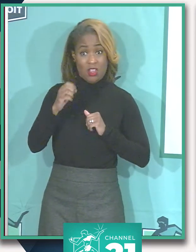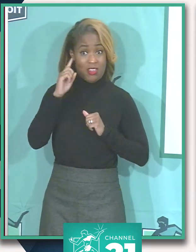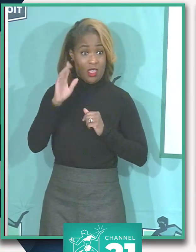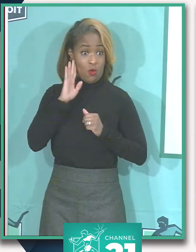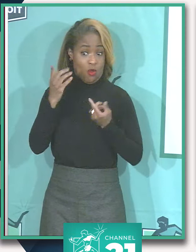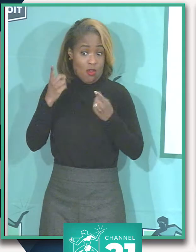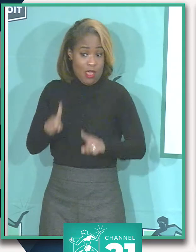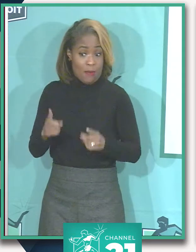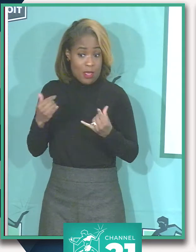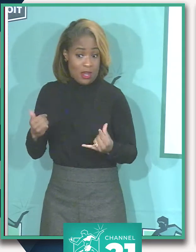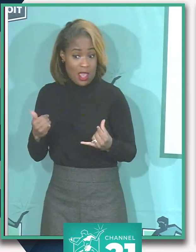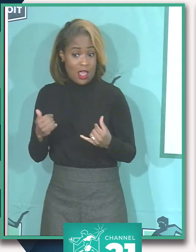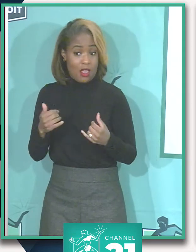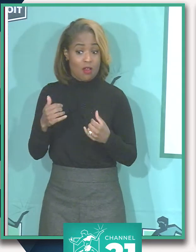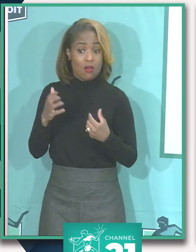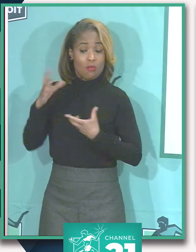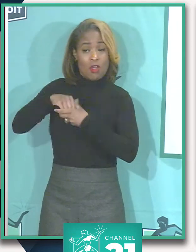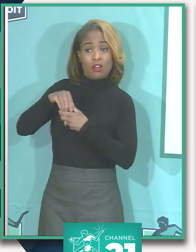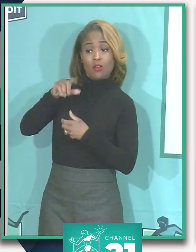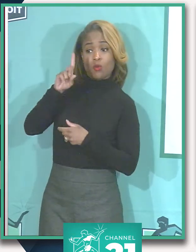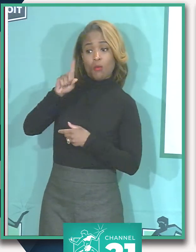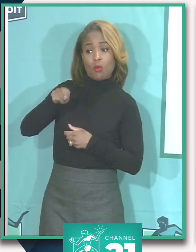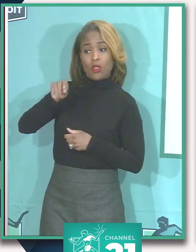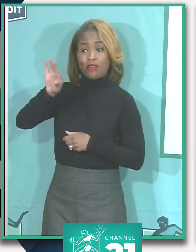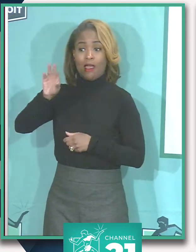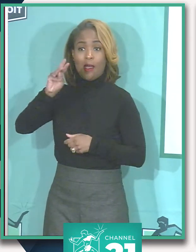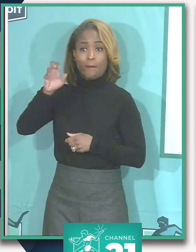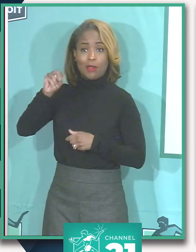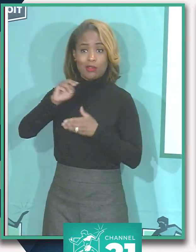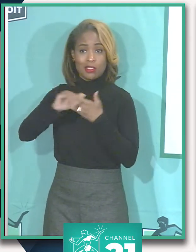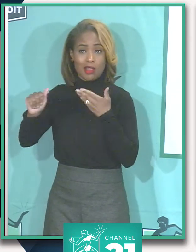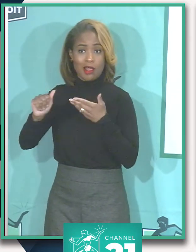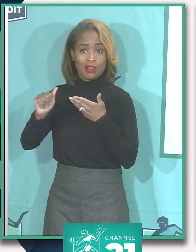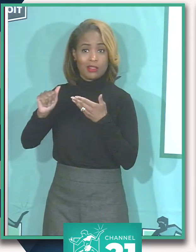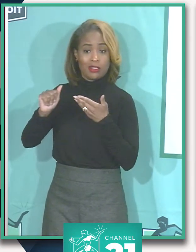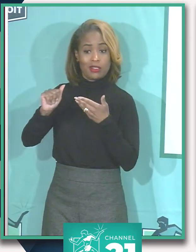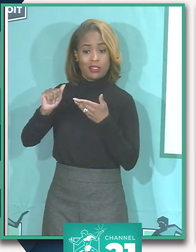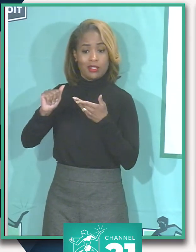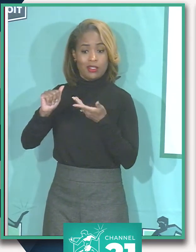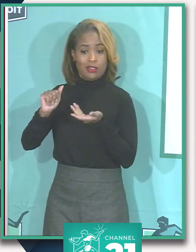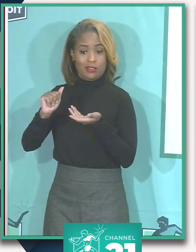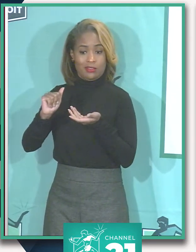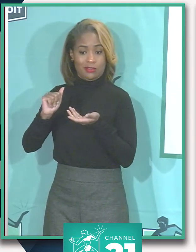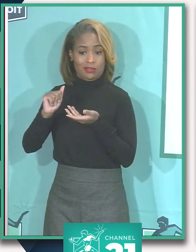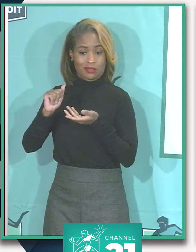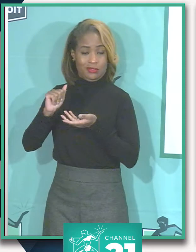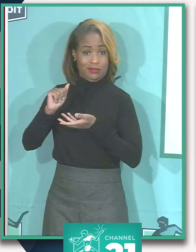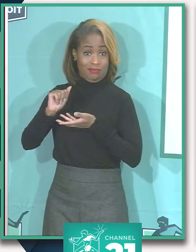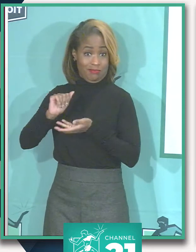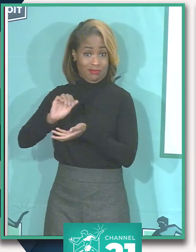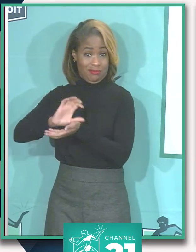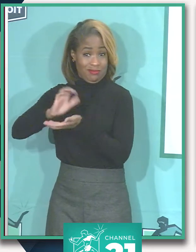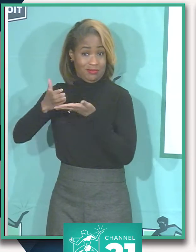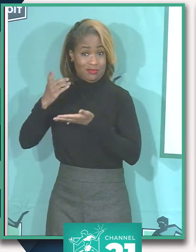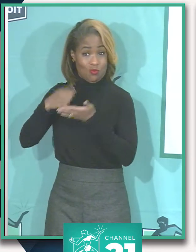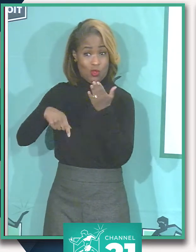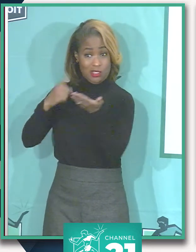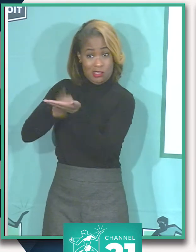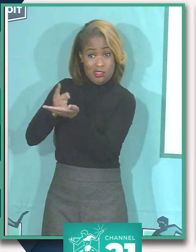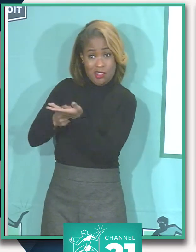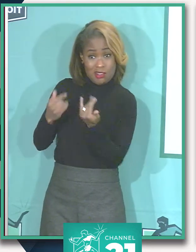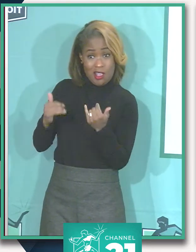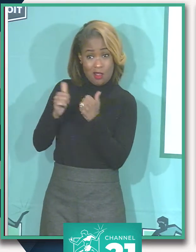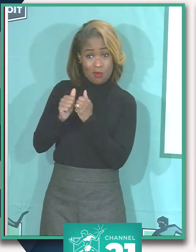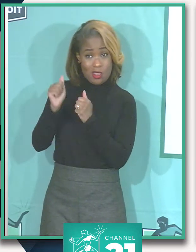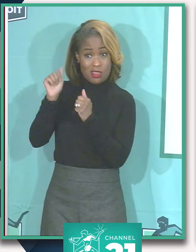this $1.9 trillion aid package that's being debated. Just kind of use the moment to reset what your thought is on that, if you would. Yeah, I